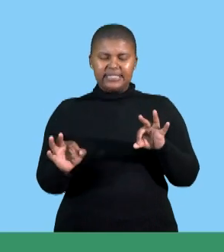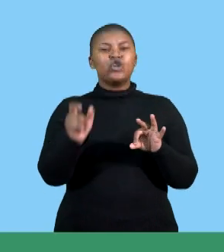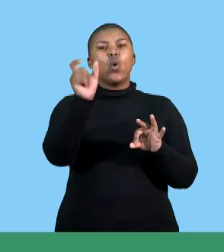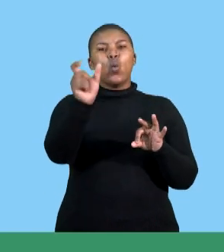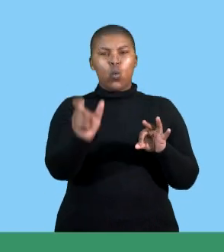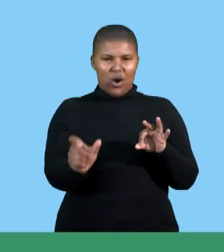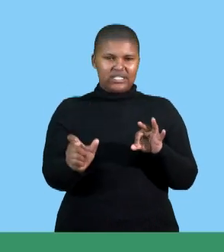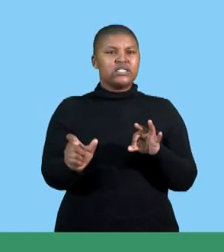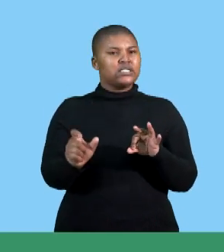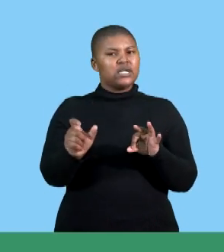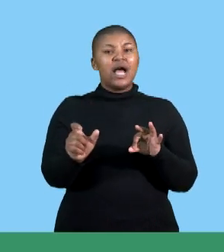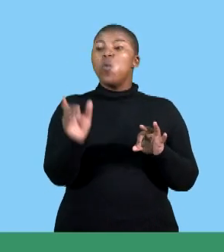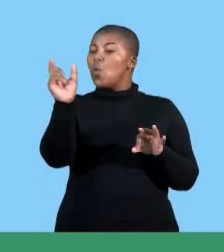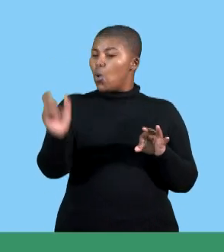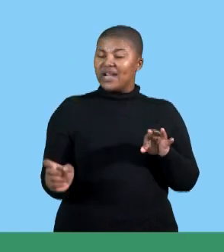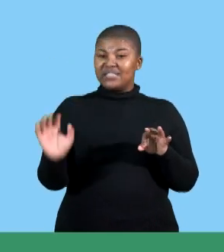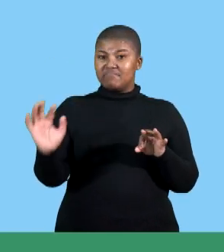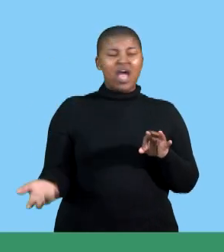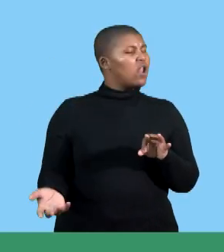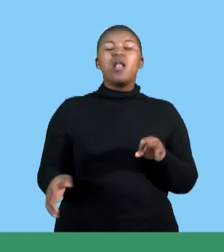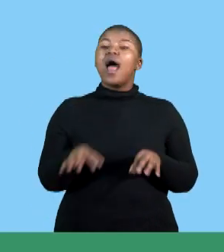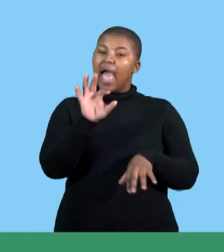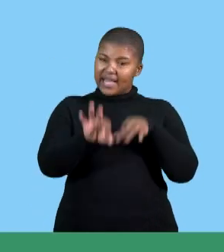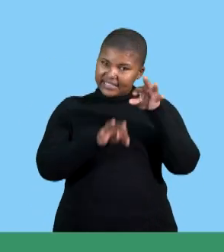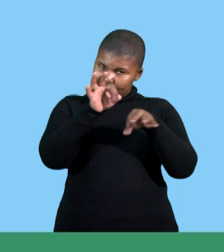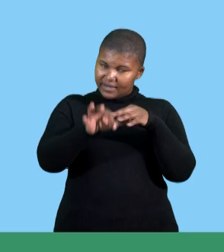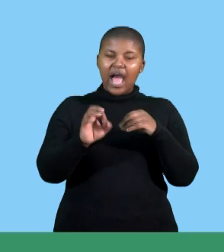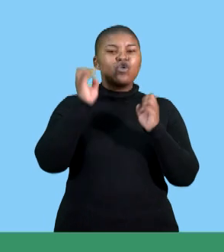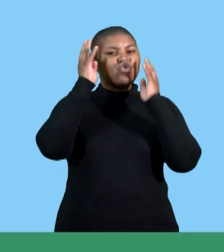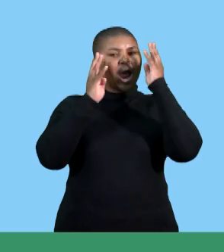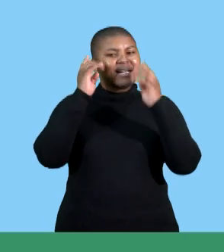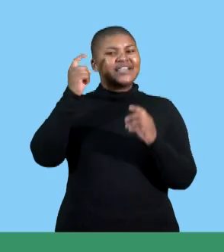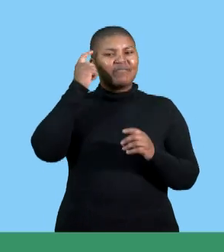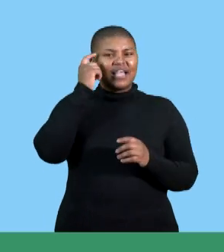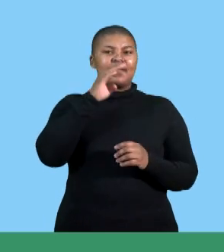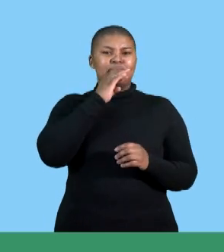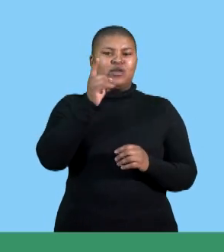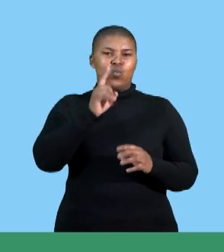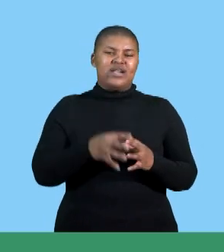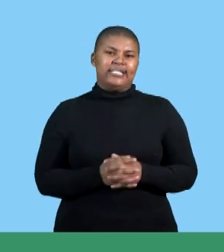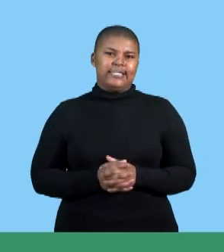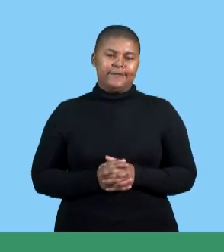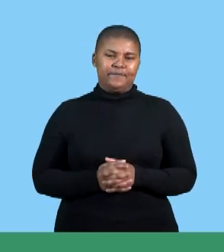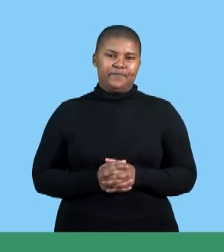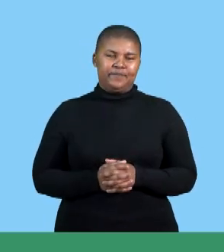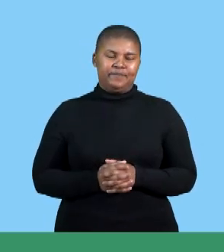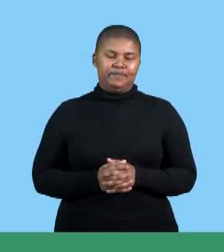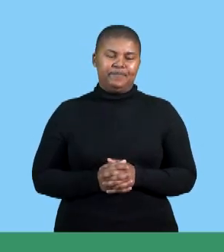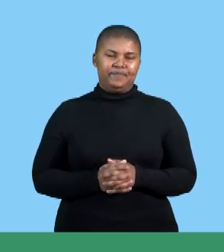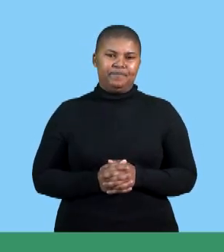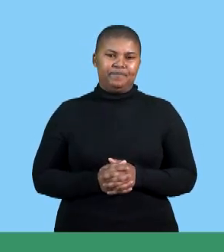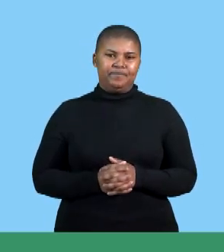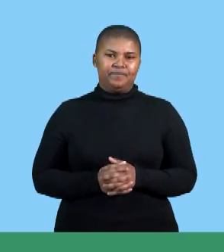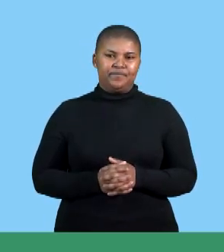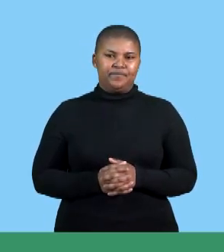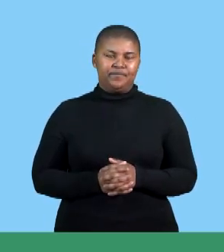words, it's not enough, but you have to elaborate on the meaning of creative thinking. So what is creative